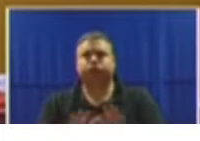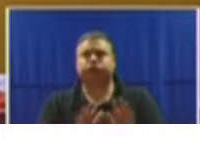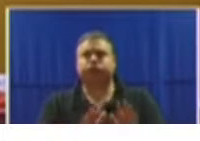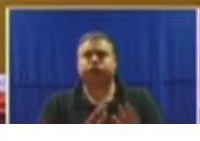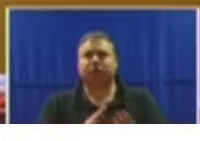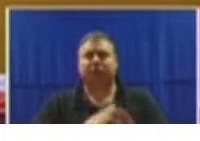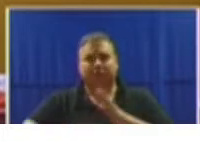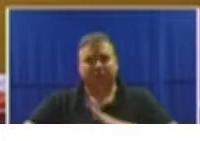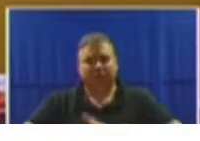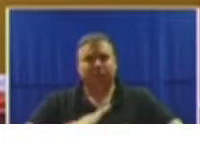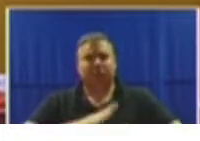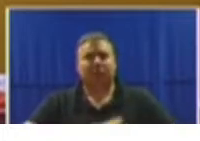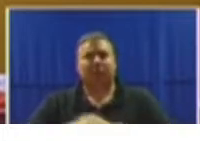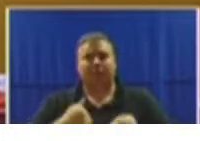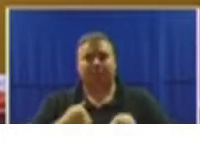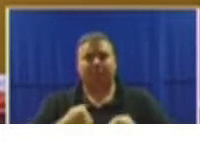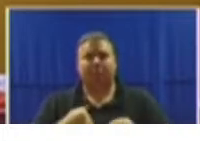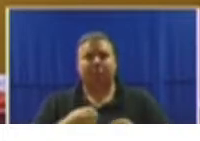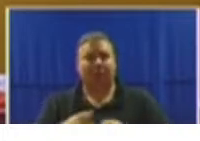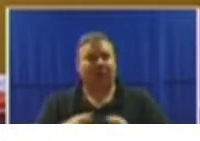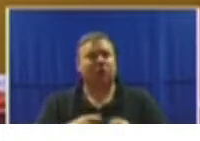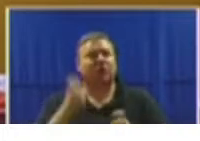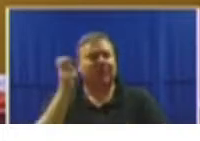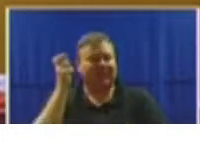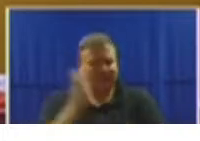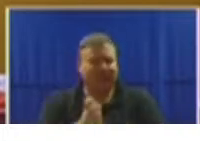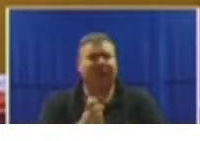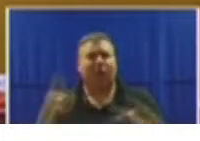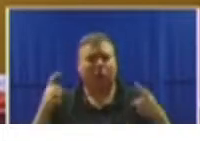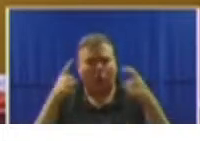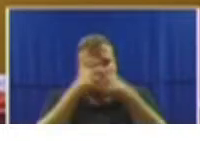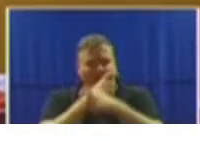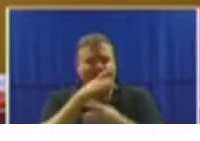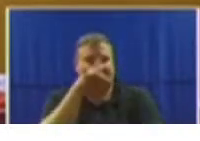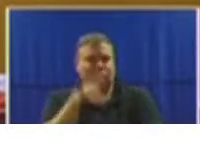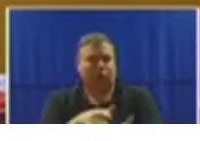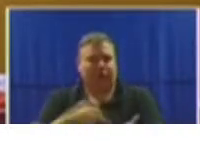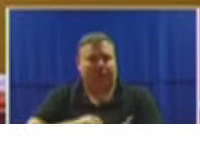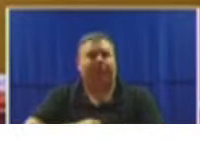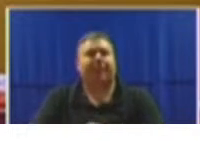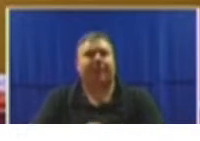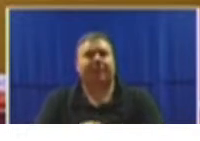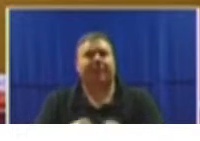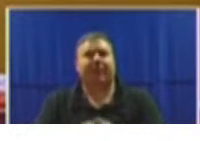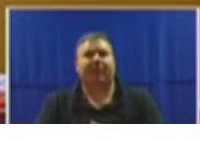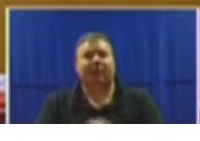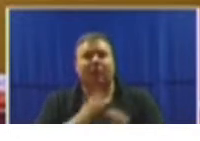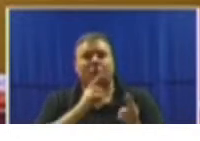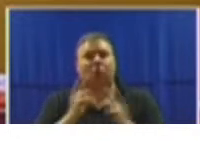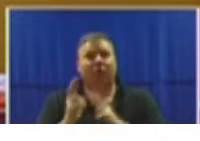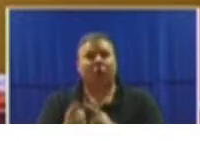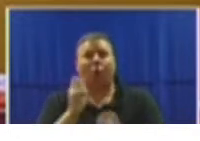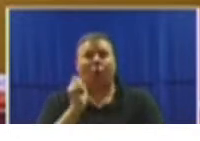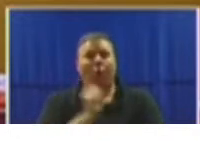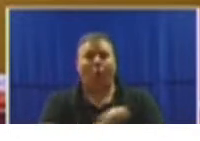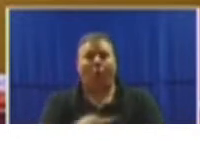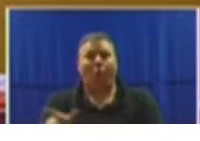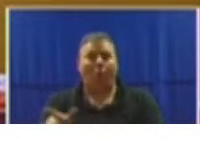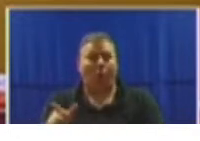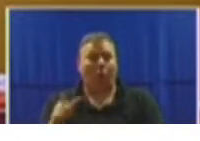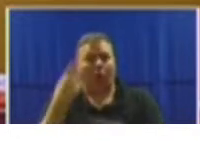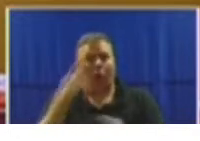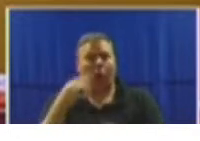trying to manage a very difficult and complex situation. And I'm referring to all of you, honorable